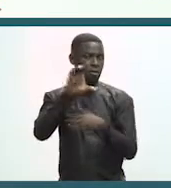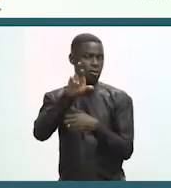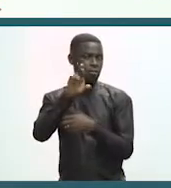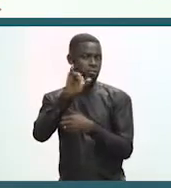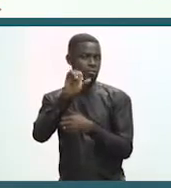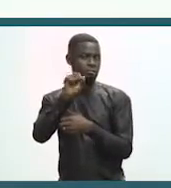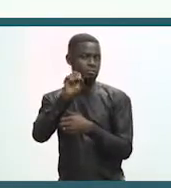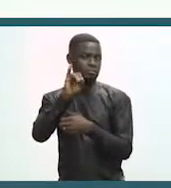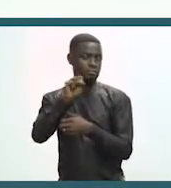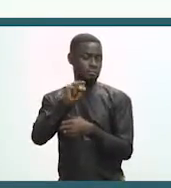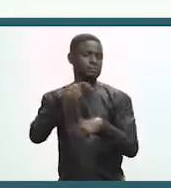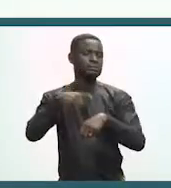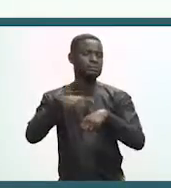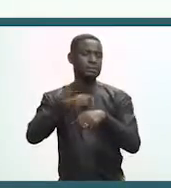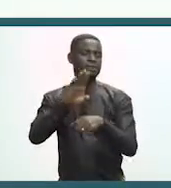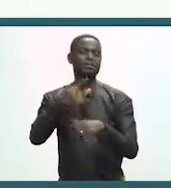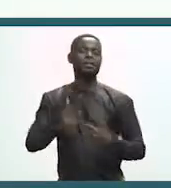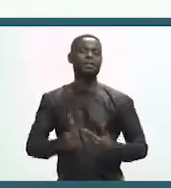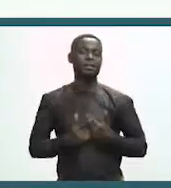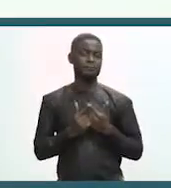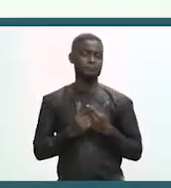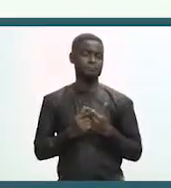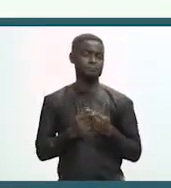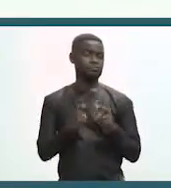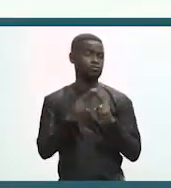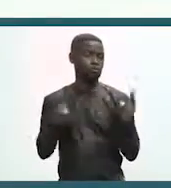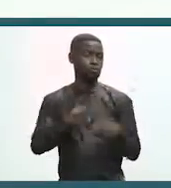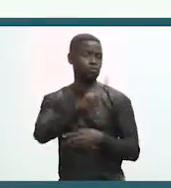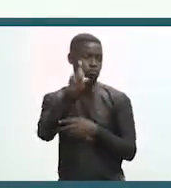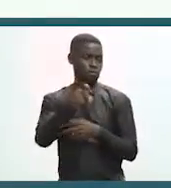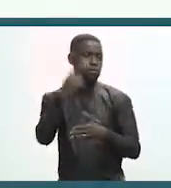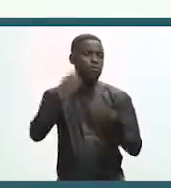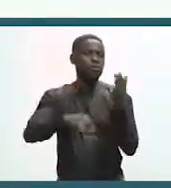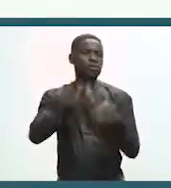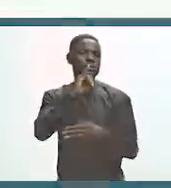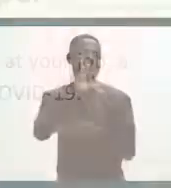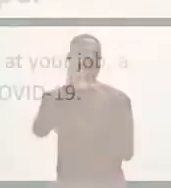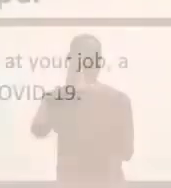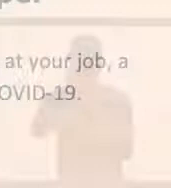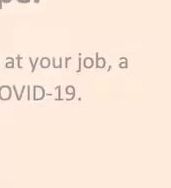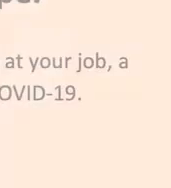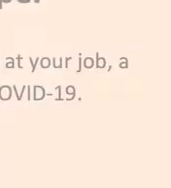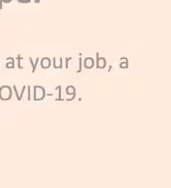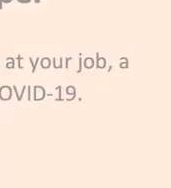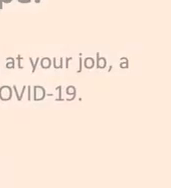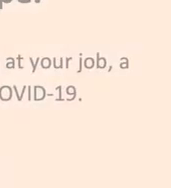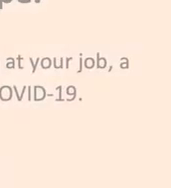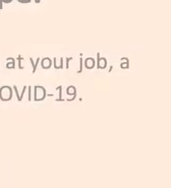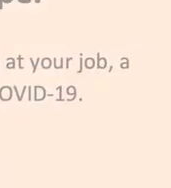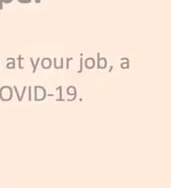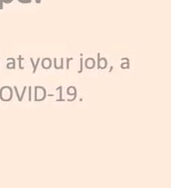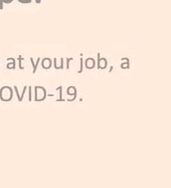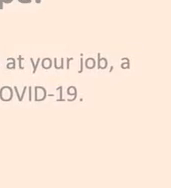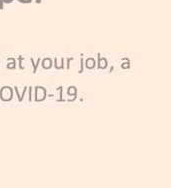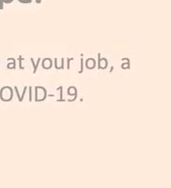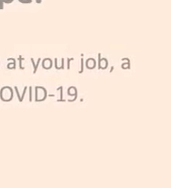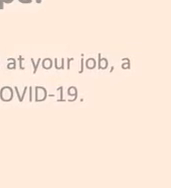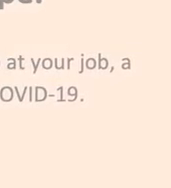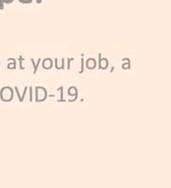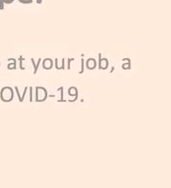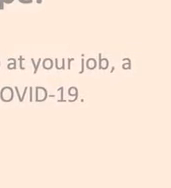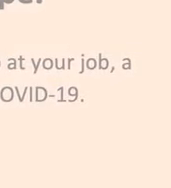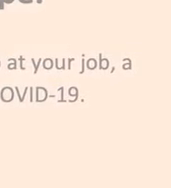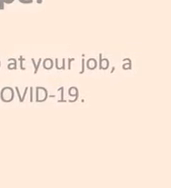your life. So, what is crisis? A crisis could be